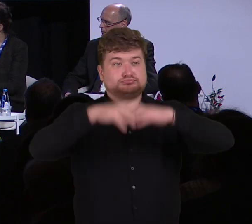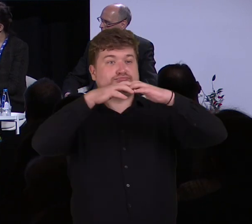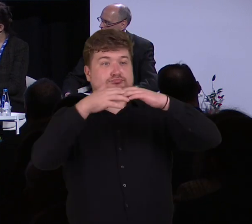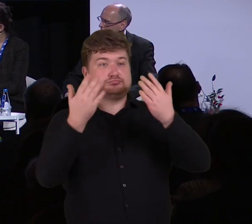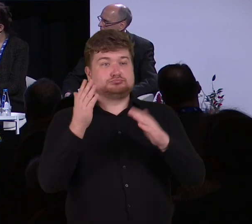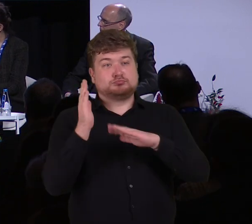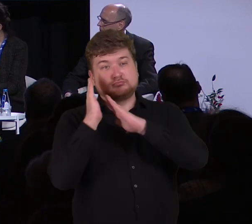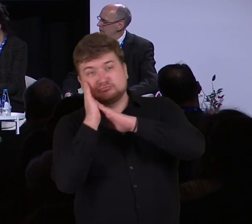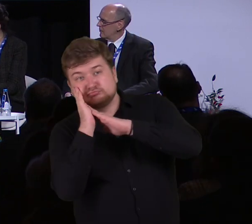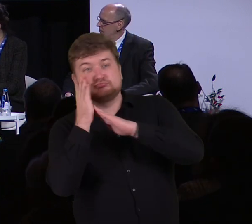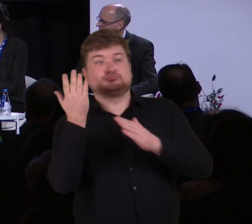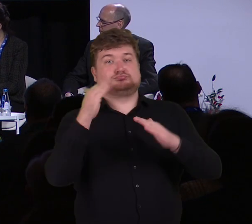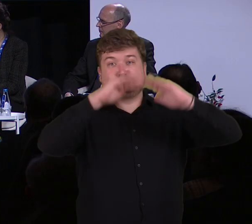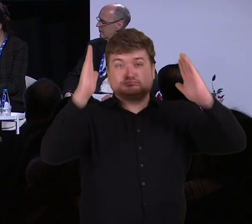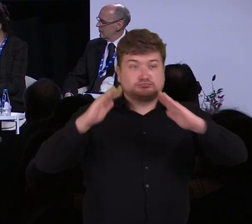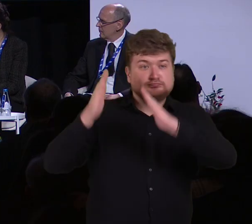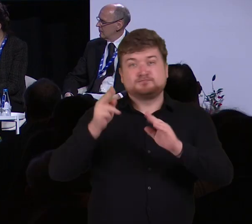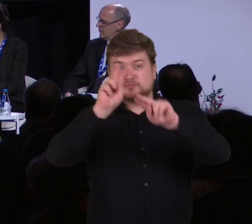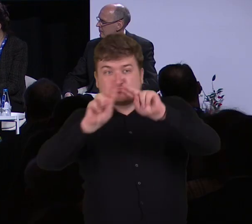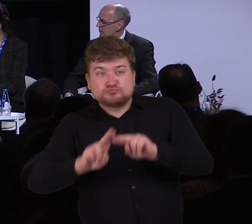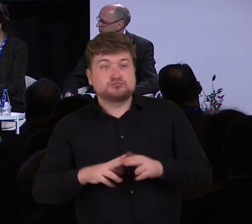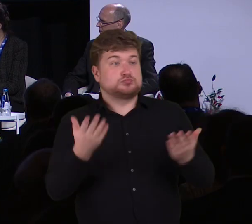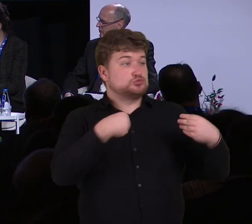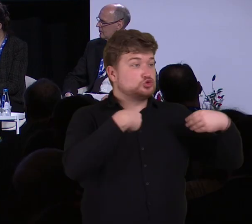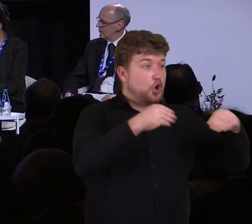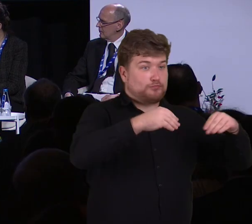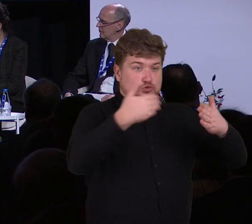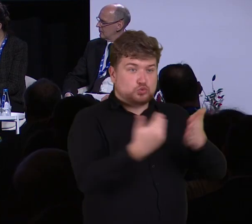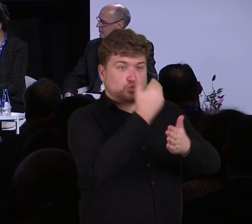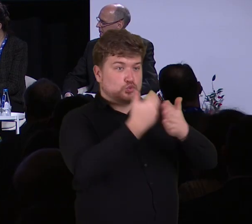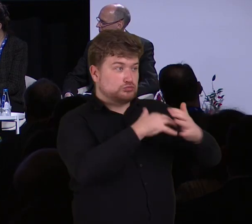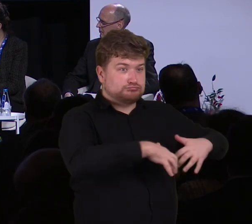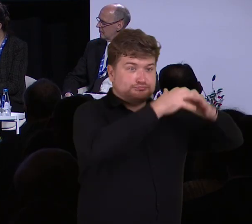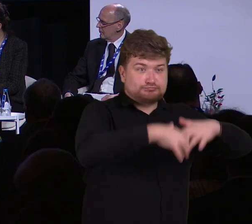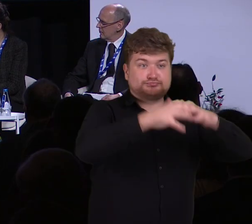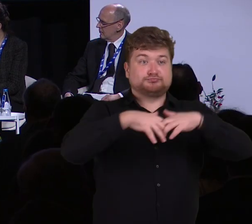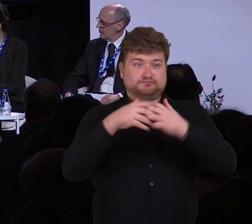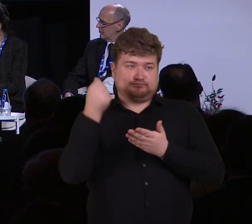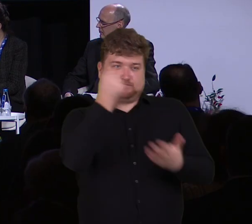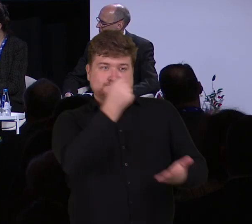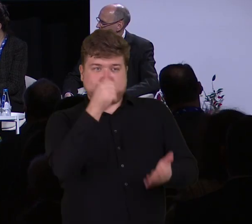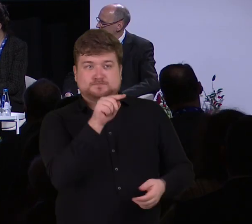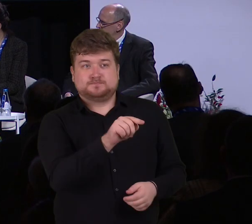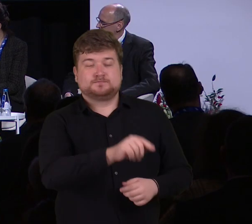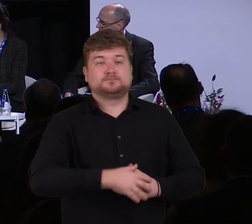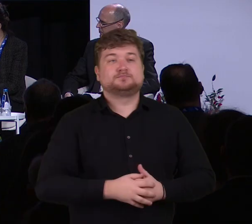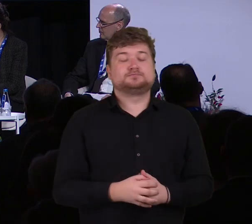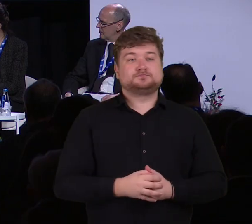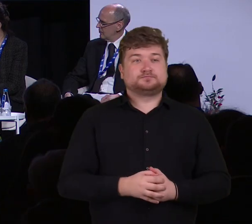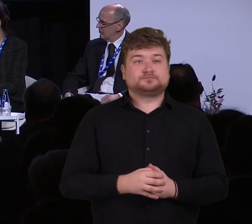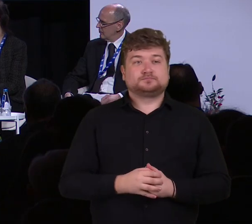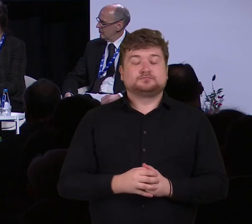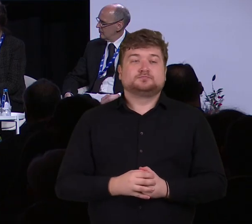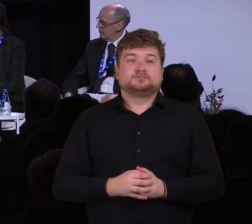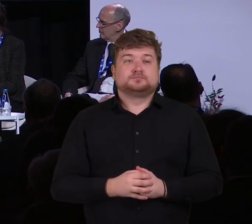them. One interesting question maybe for the audience also, because in many cases European Commission, when it's designing this partnership agreement or is negotiating